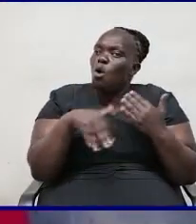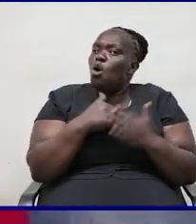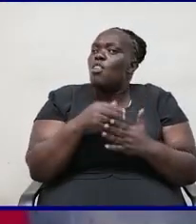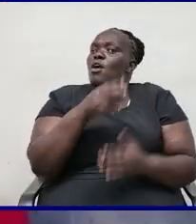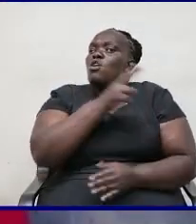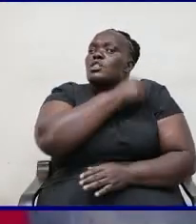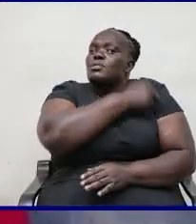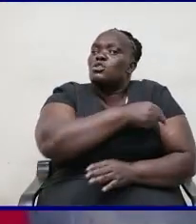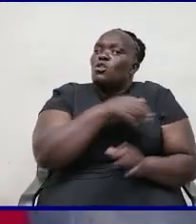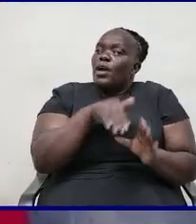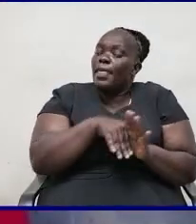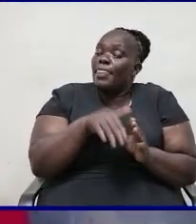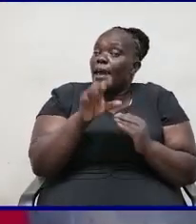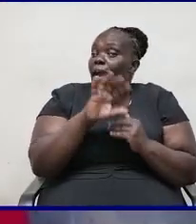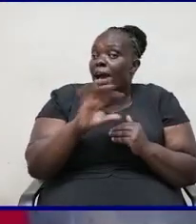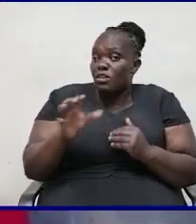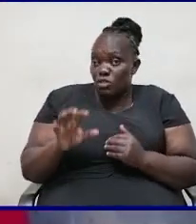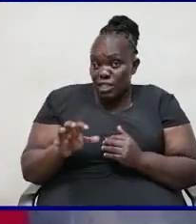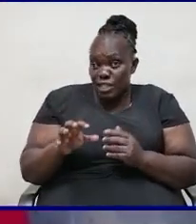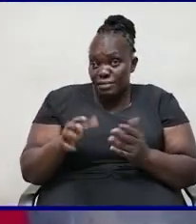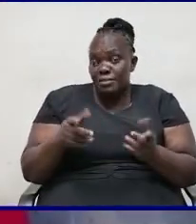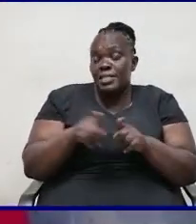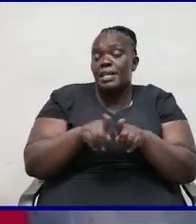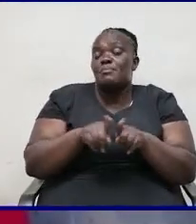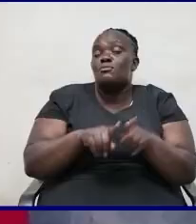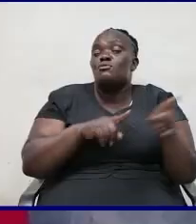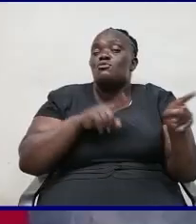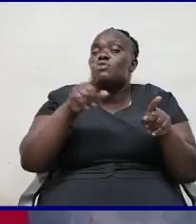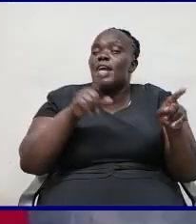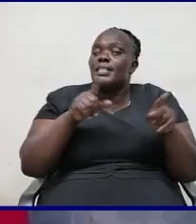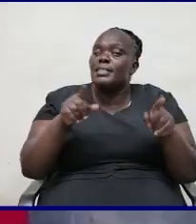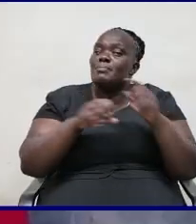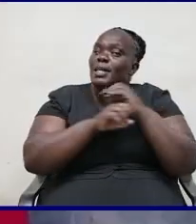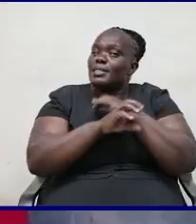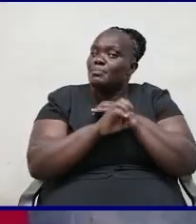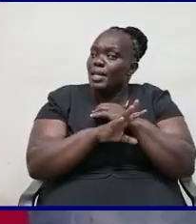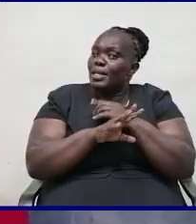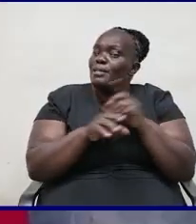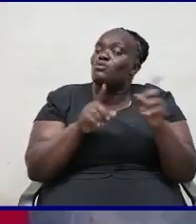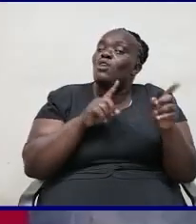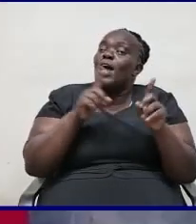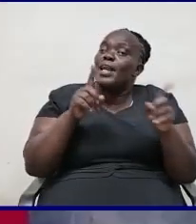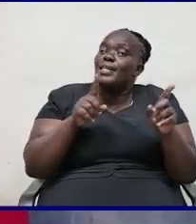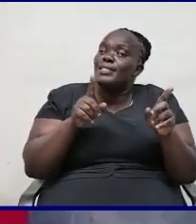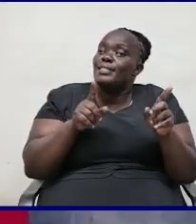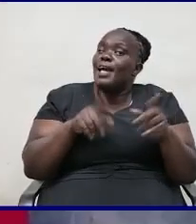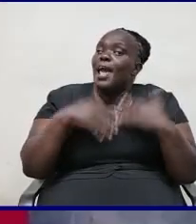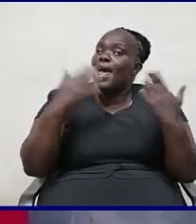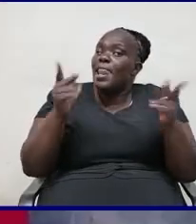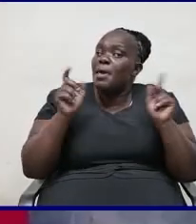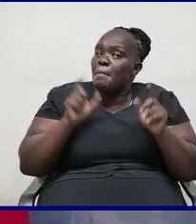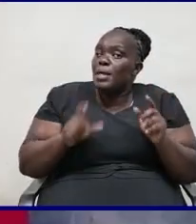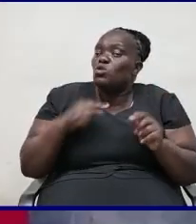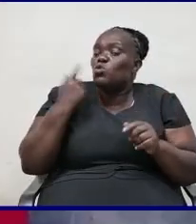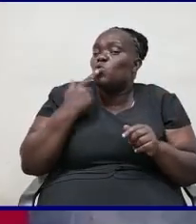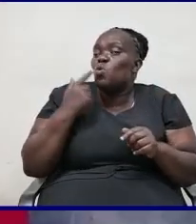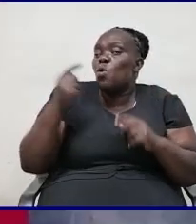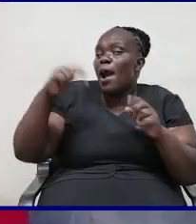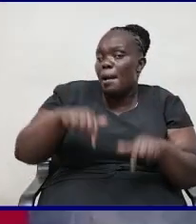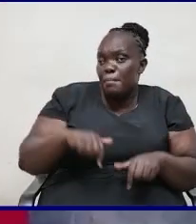the hospitals in the country. Because, tourism, when you define a tourist is any person who